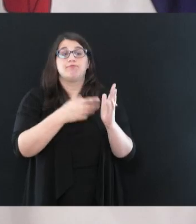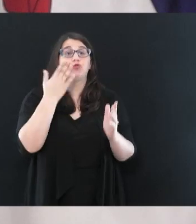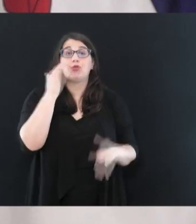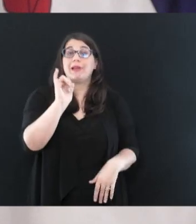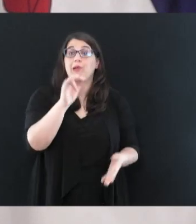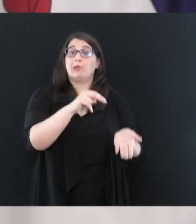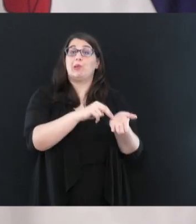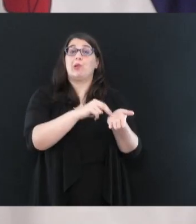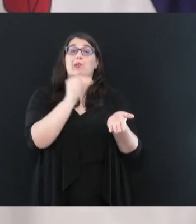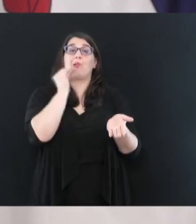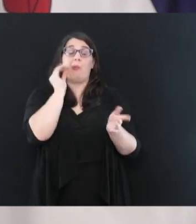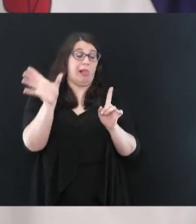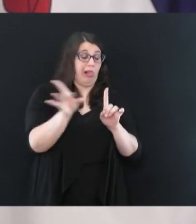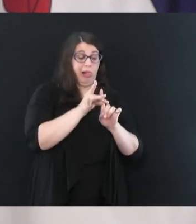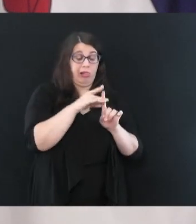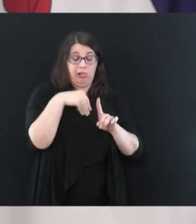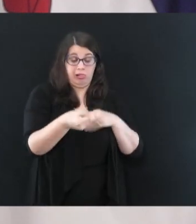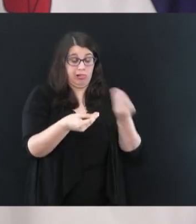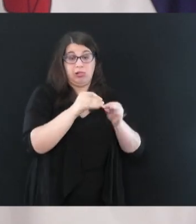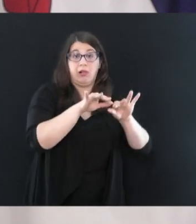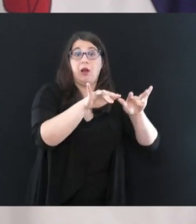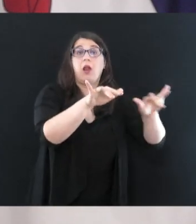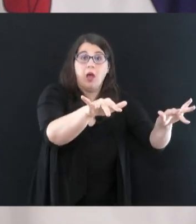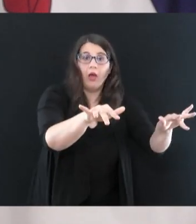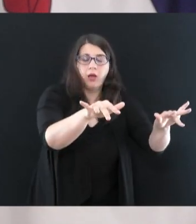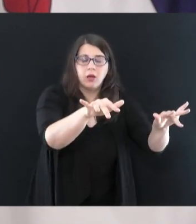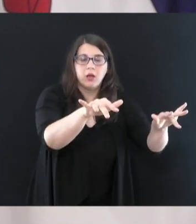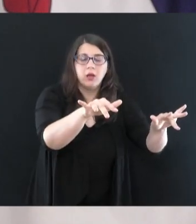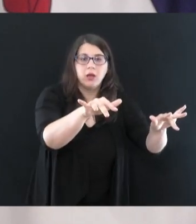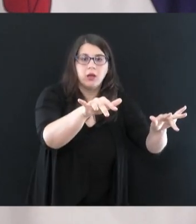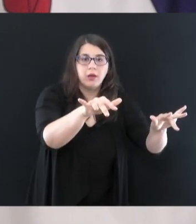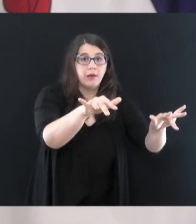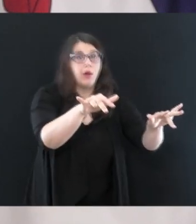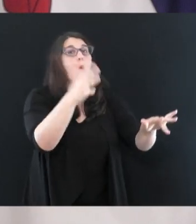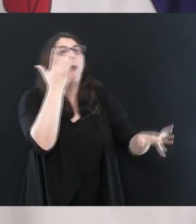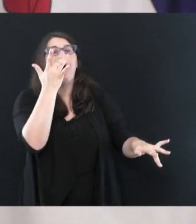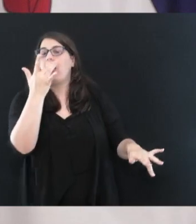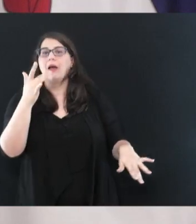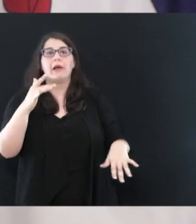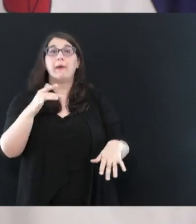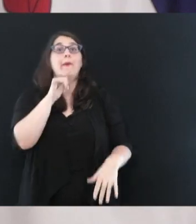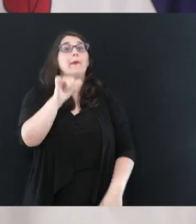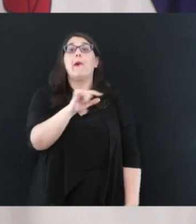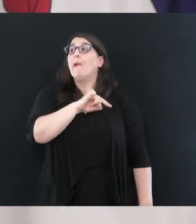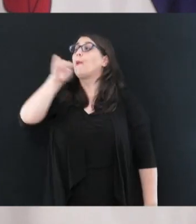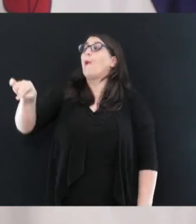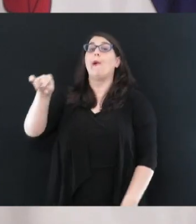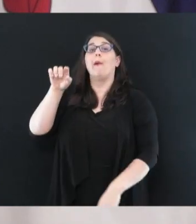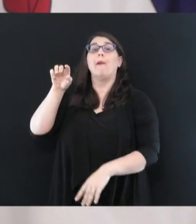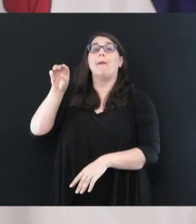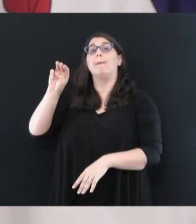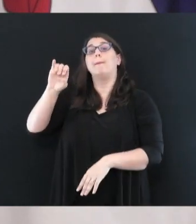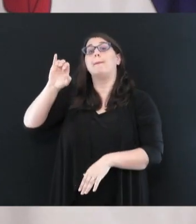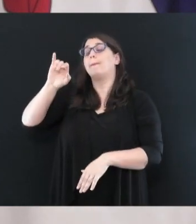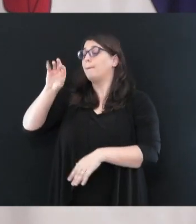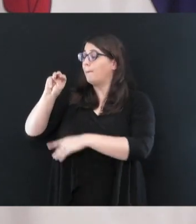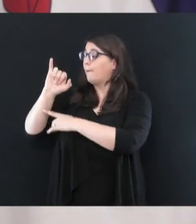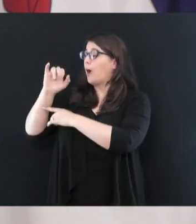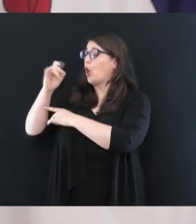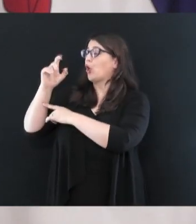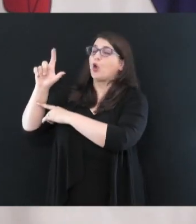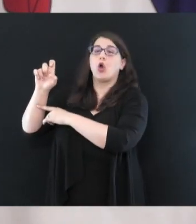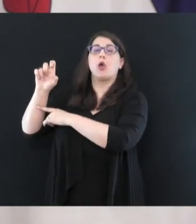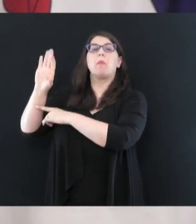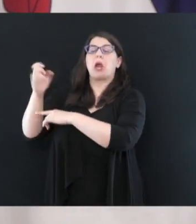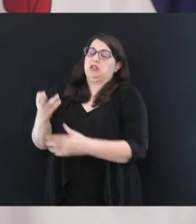home, because we tell people not to go to Myrtle Beach and still they do, and still they walk right